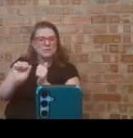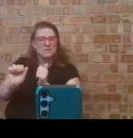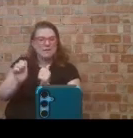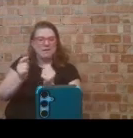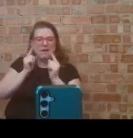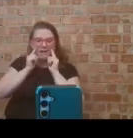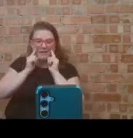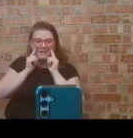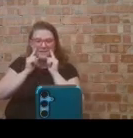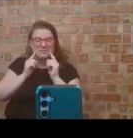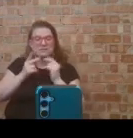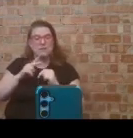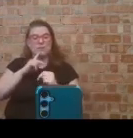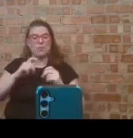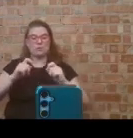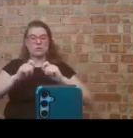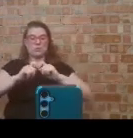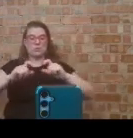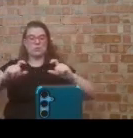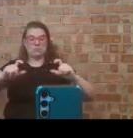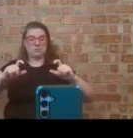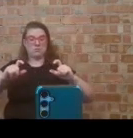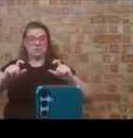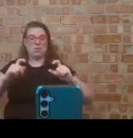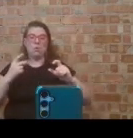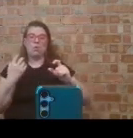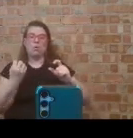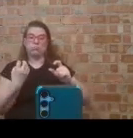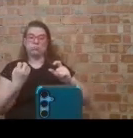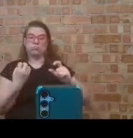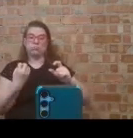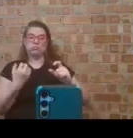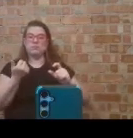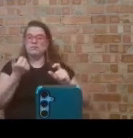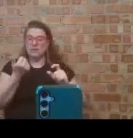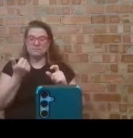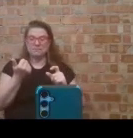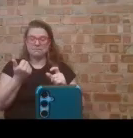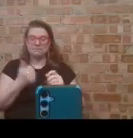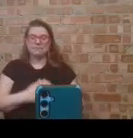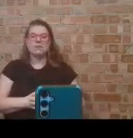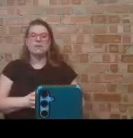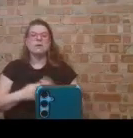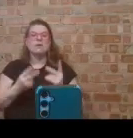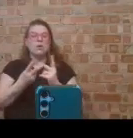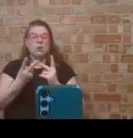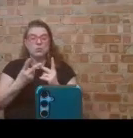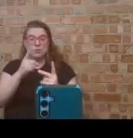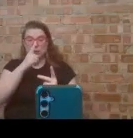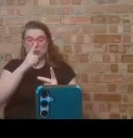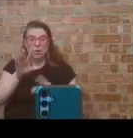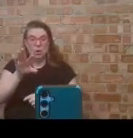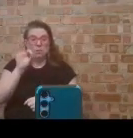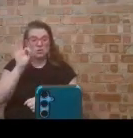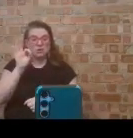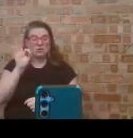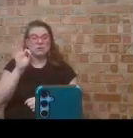if they couldn't see at all, just have it being read aloud. And then you've also got the option coming